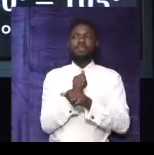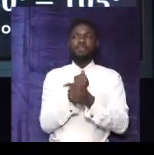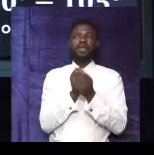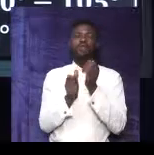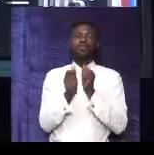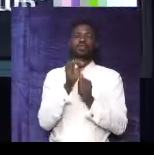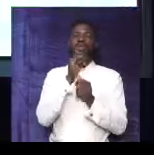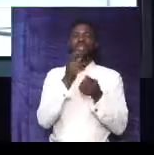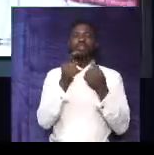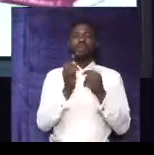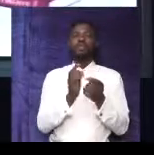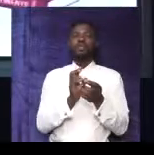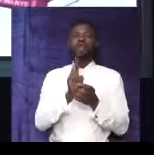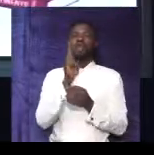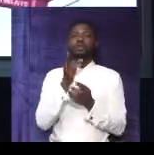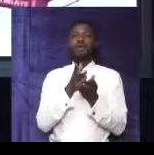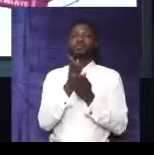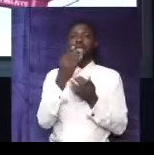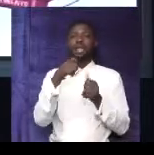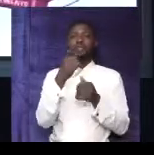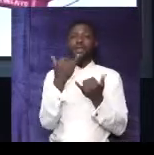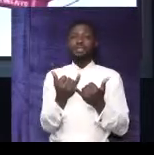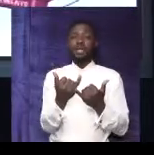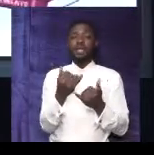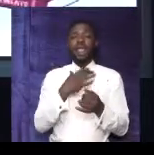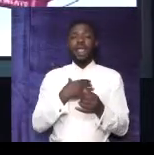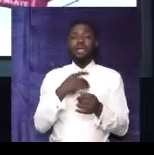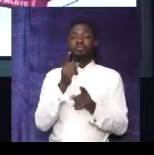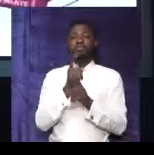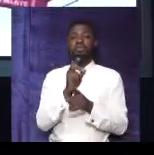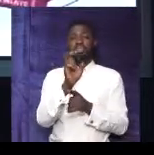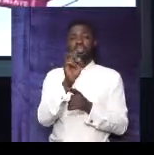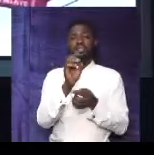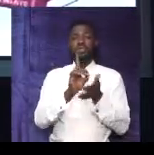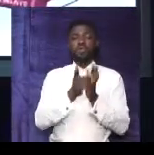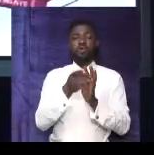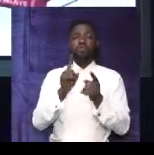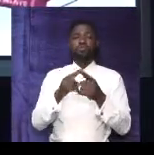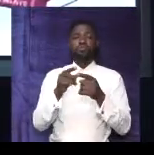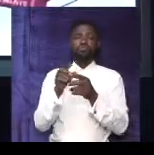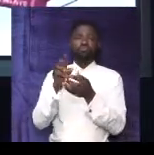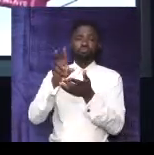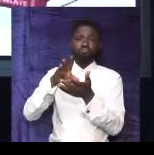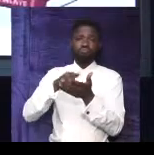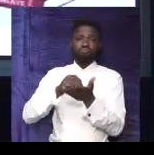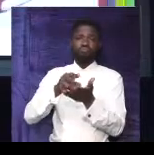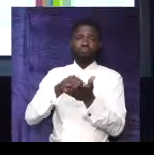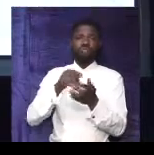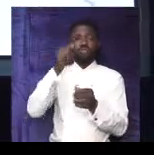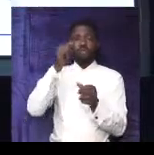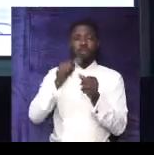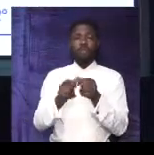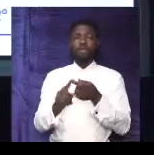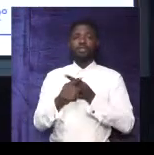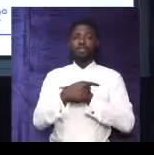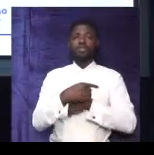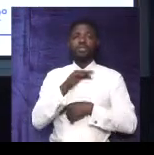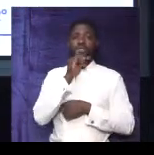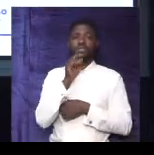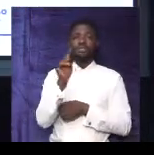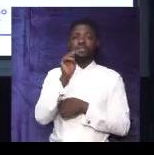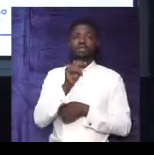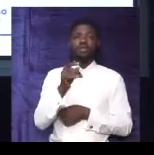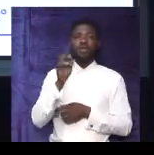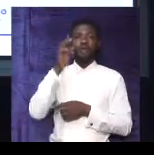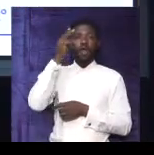assignment, which is coming up right about now. I want you to take 30 seconds to capture this. And remember that today is